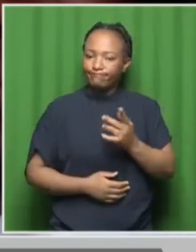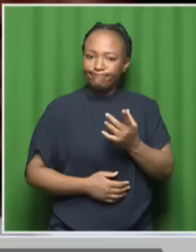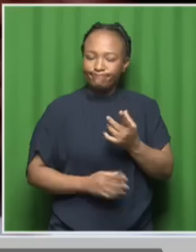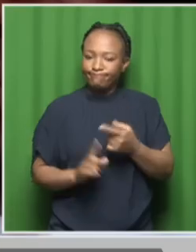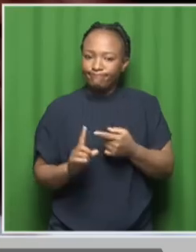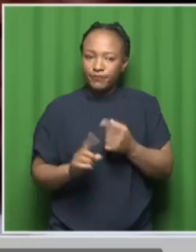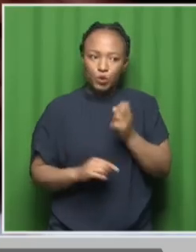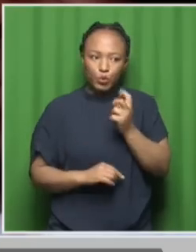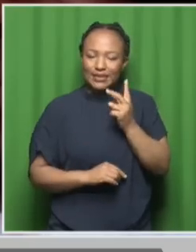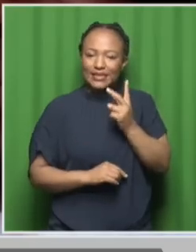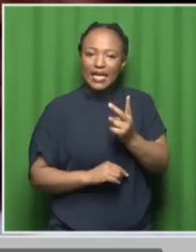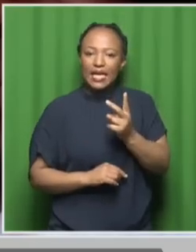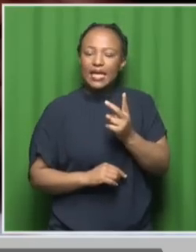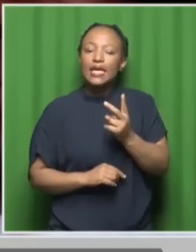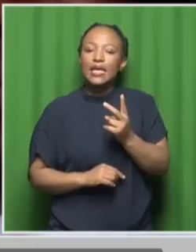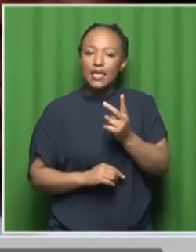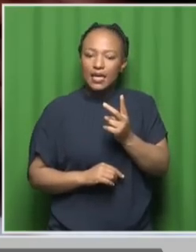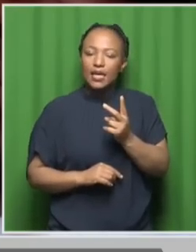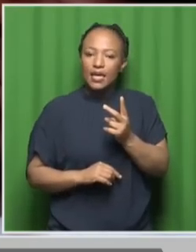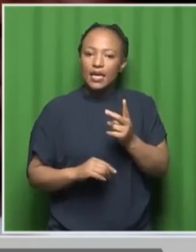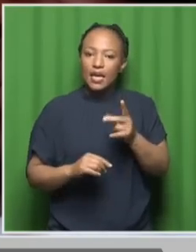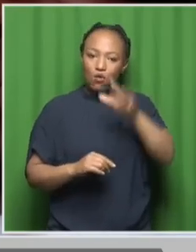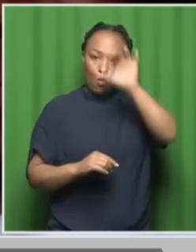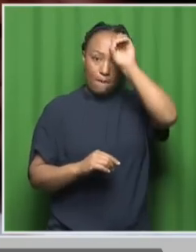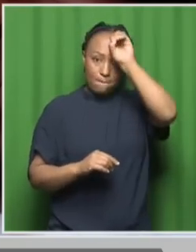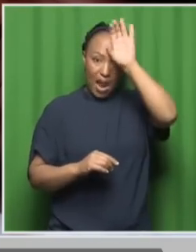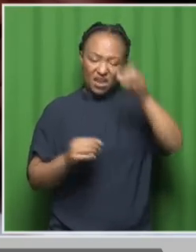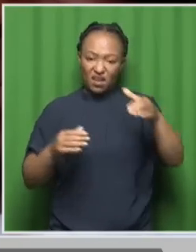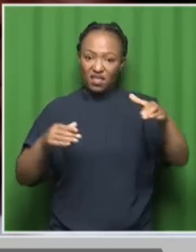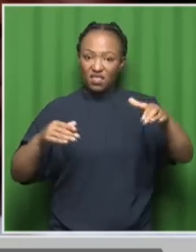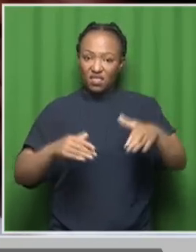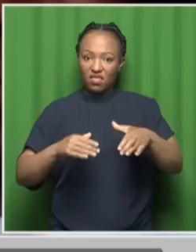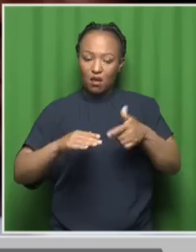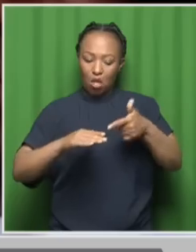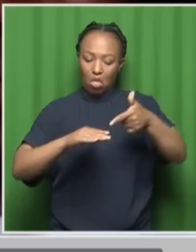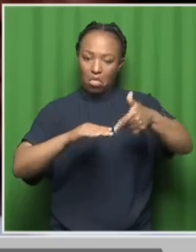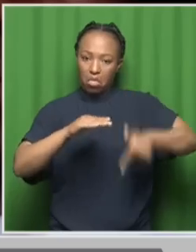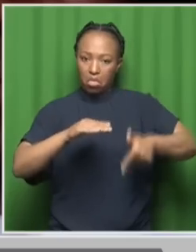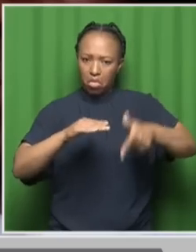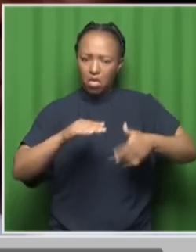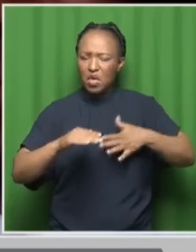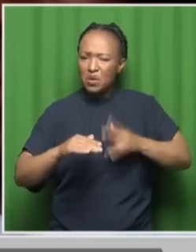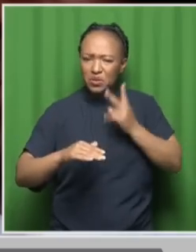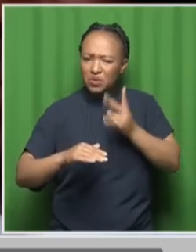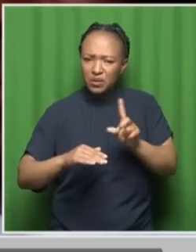the future of artisanal and small-scale mining in South Africa? Just very briefly.